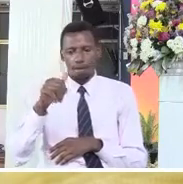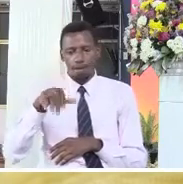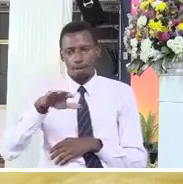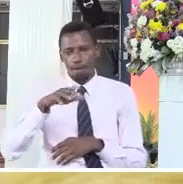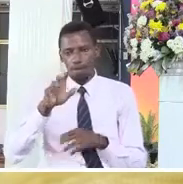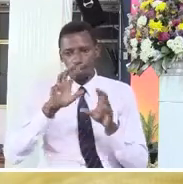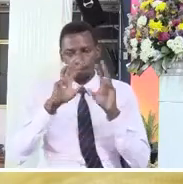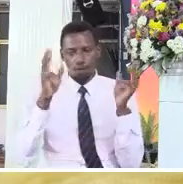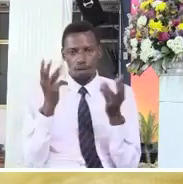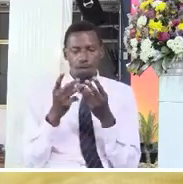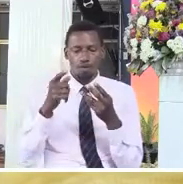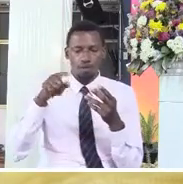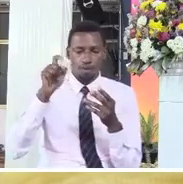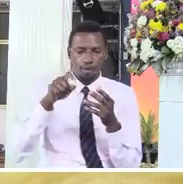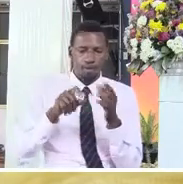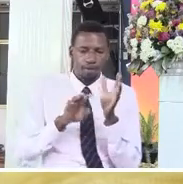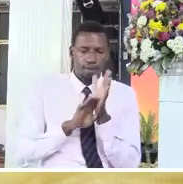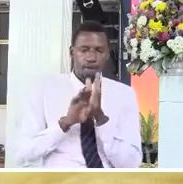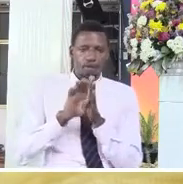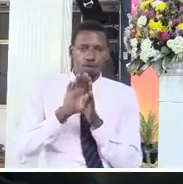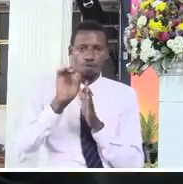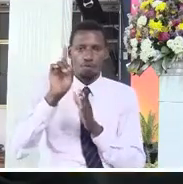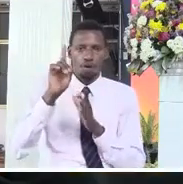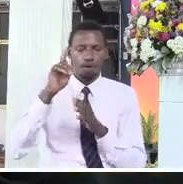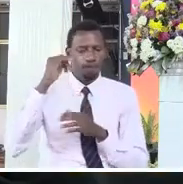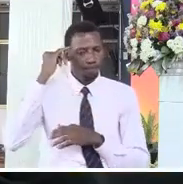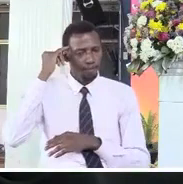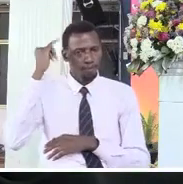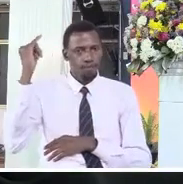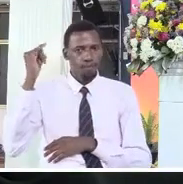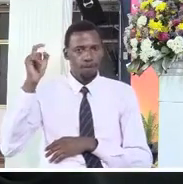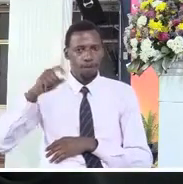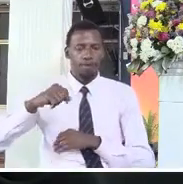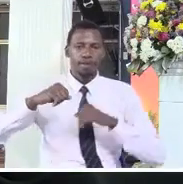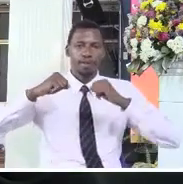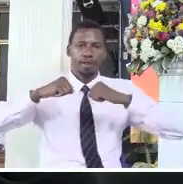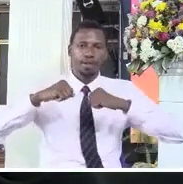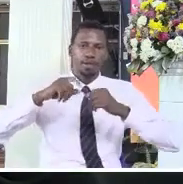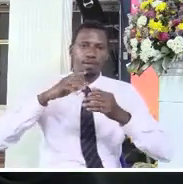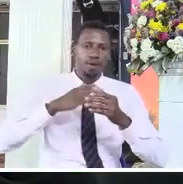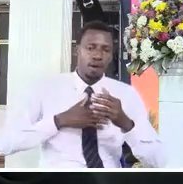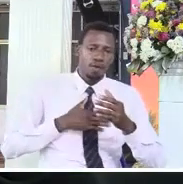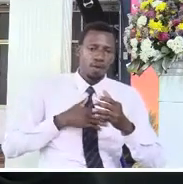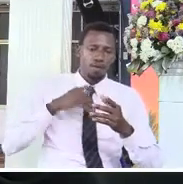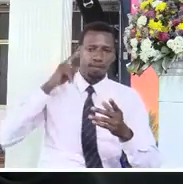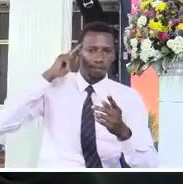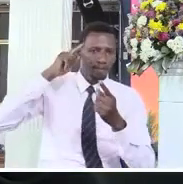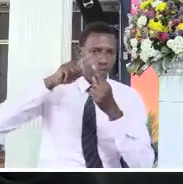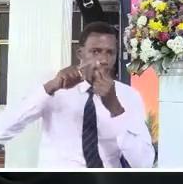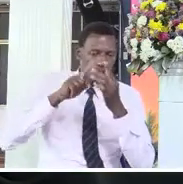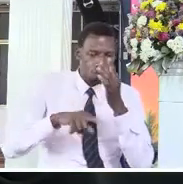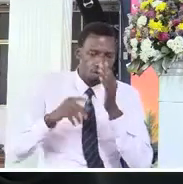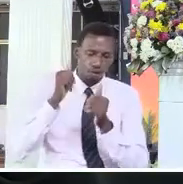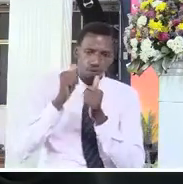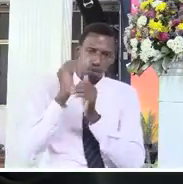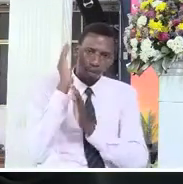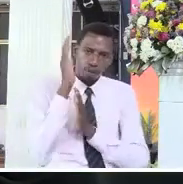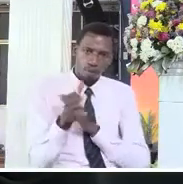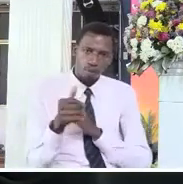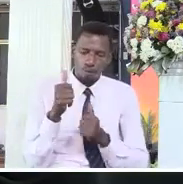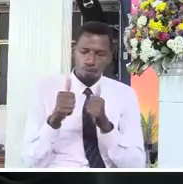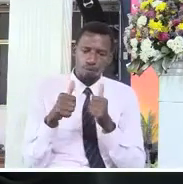conscience. We need to agree on what is our purpose and which direction we are headed.